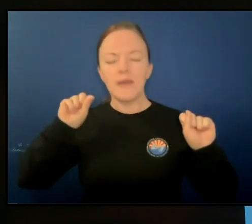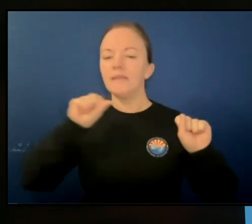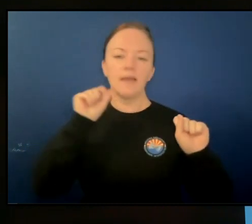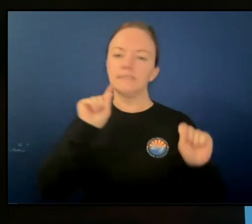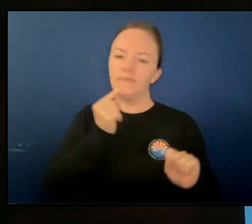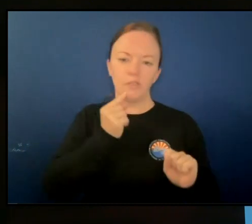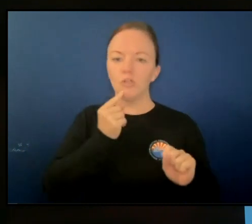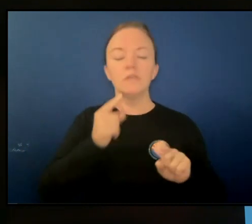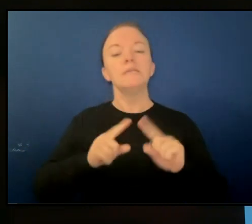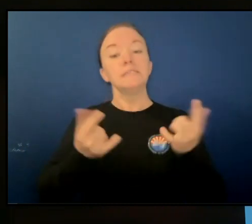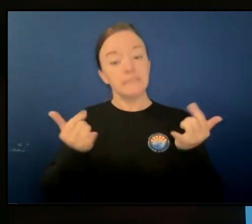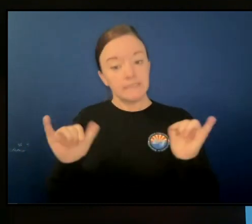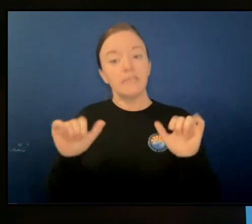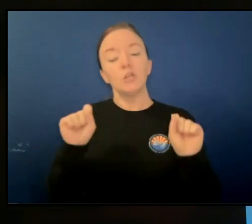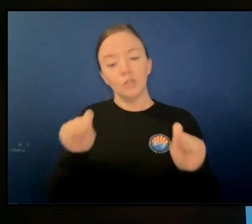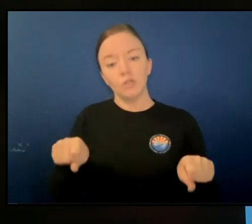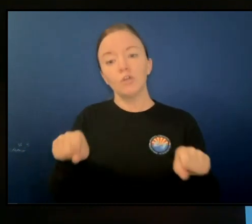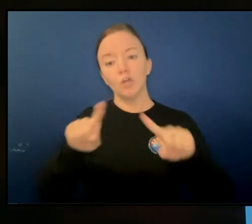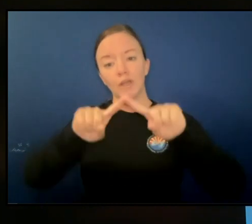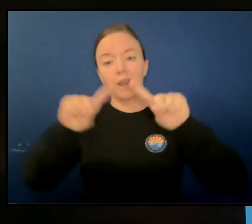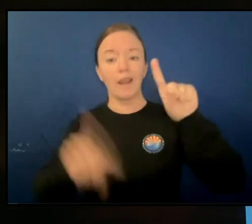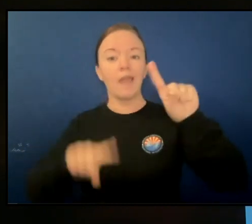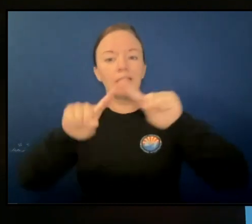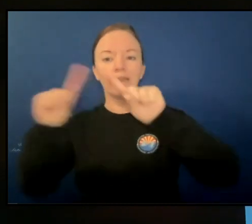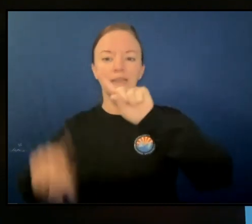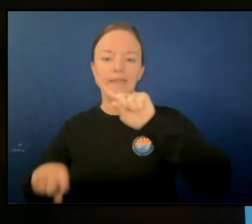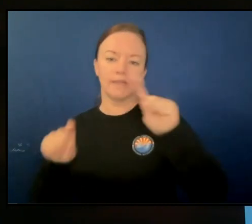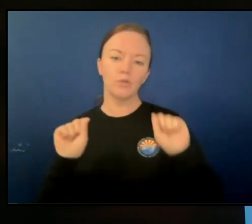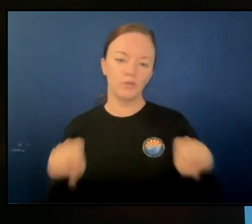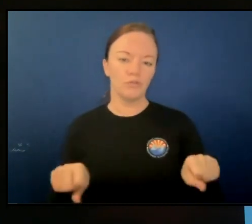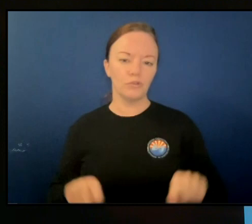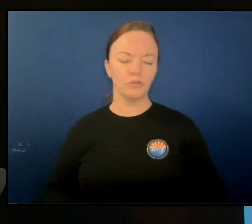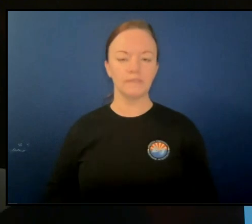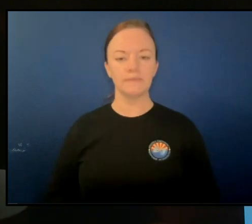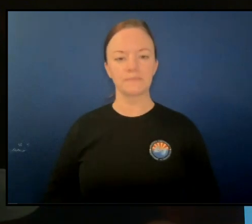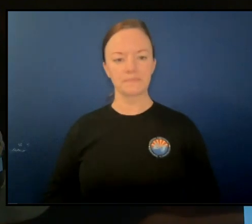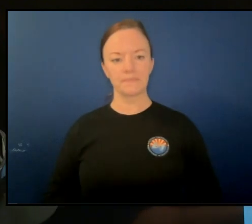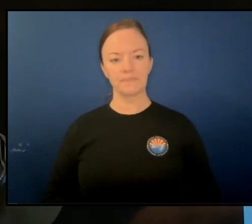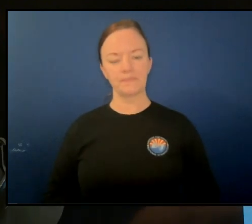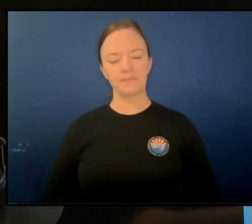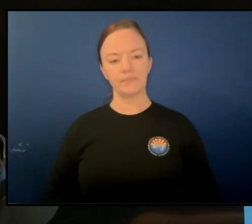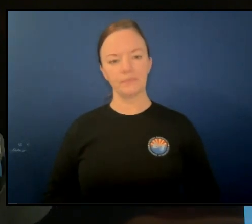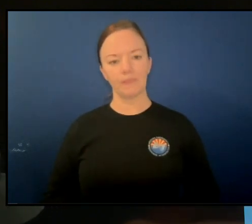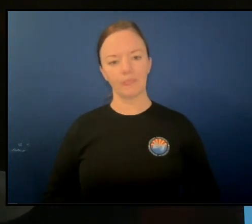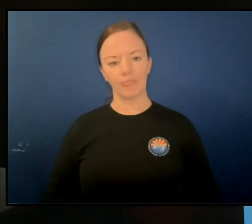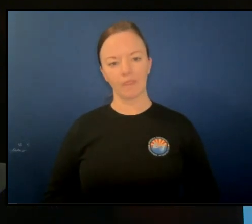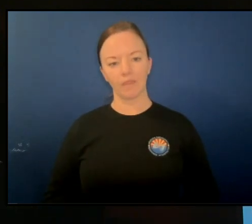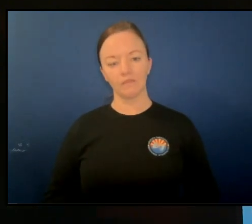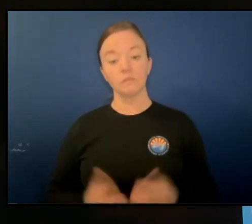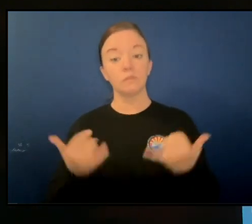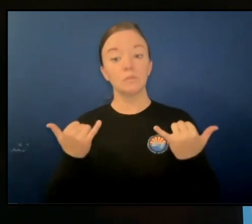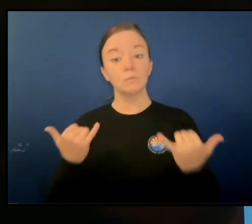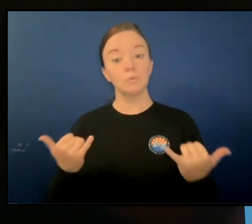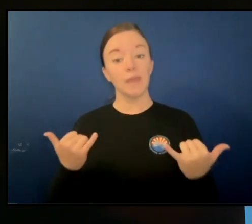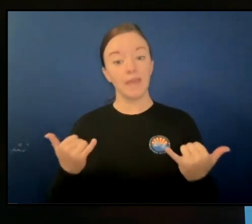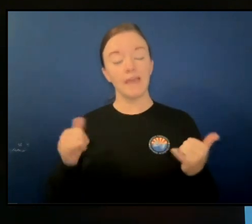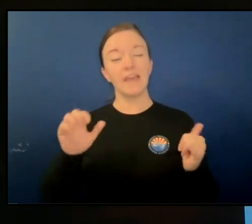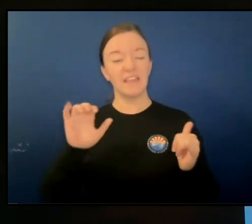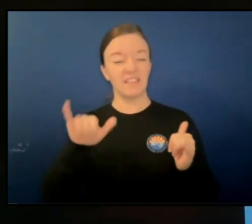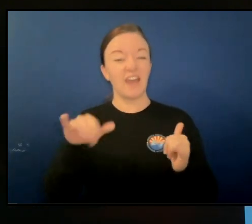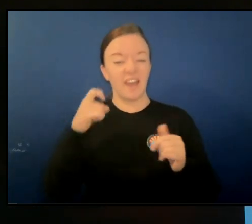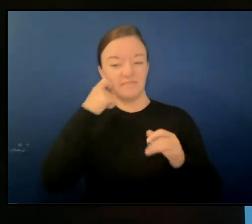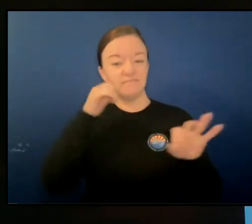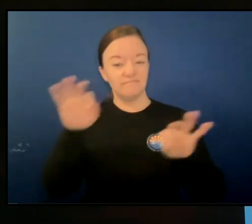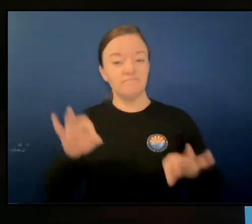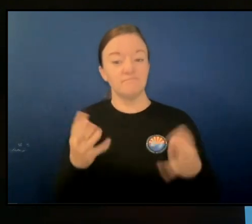get some lightning activity there. So essentially today, with that moisture, I mentioned how some